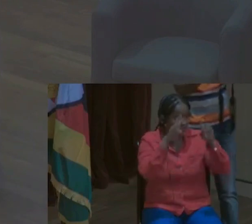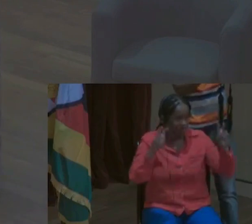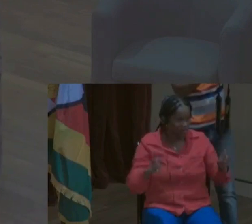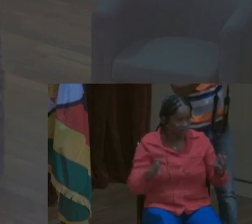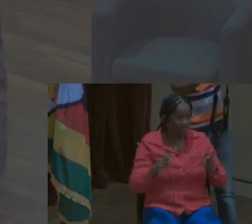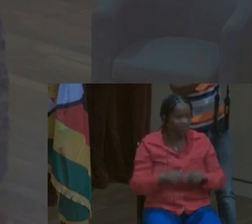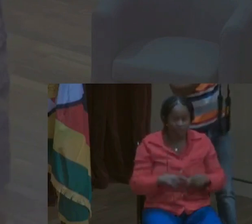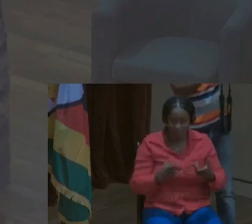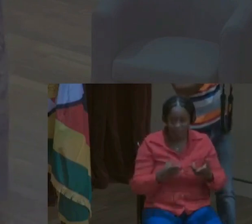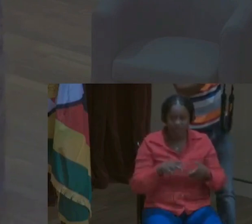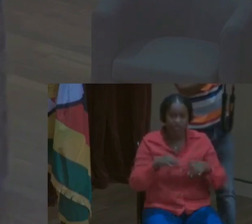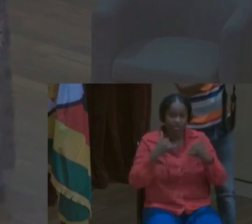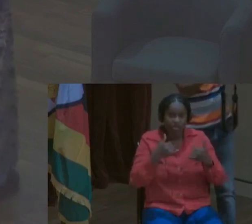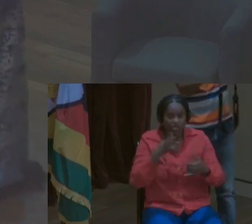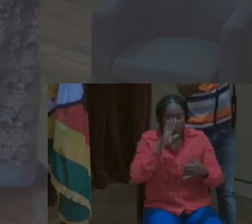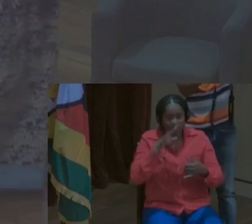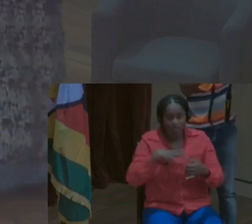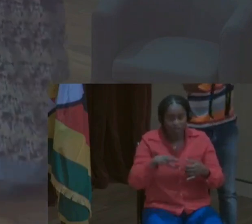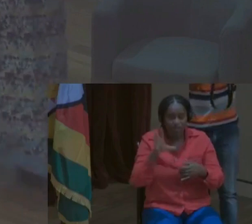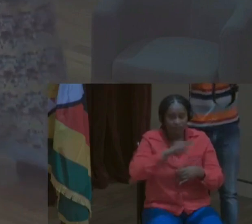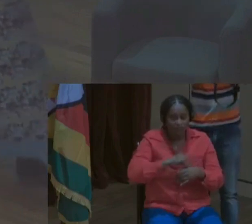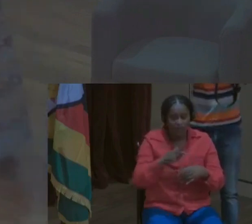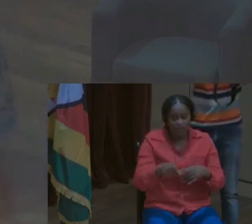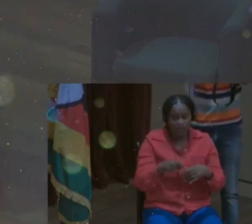time. Apologies to our moderator. Thank